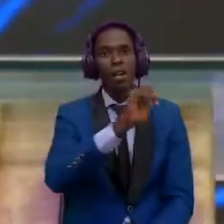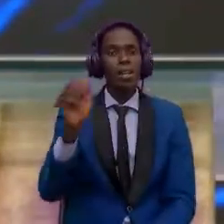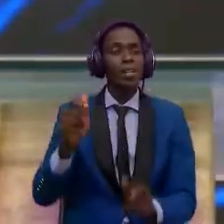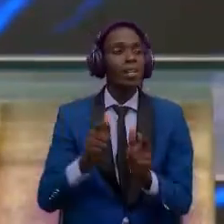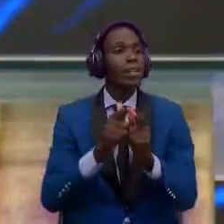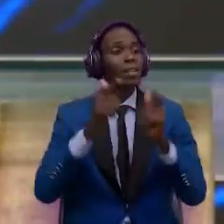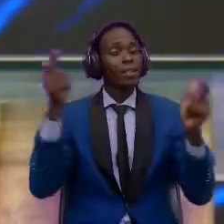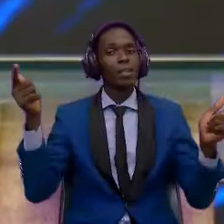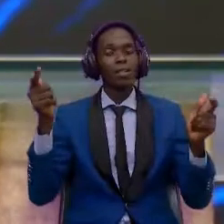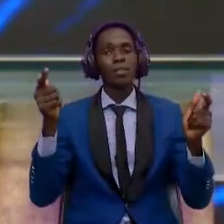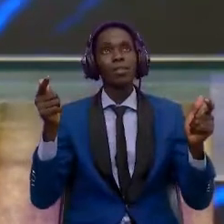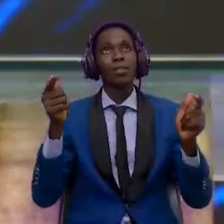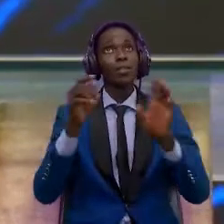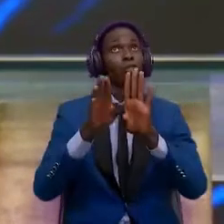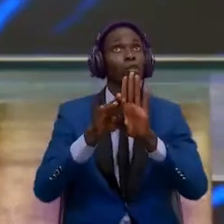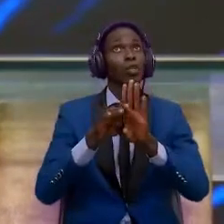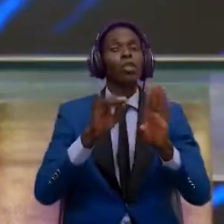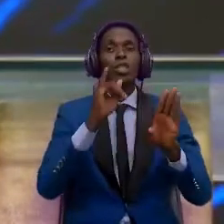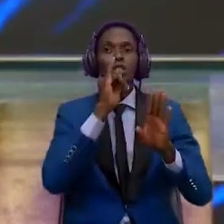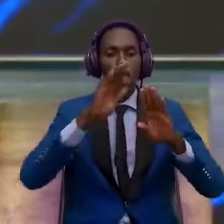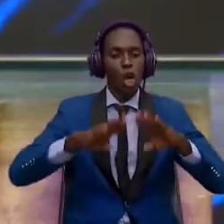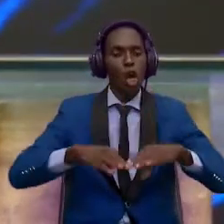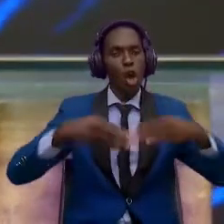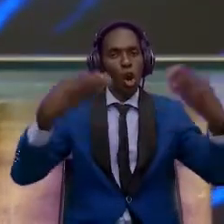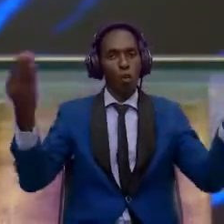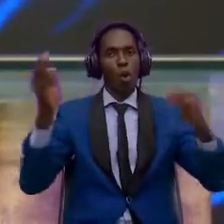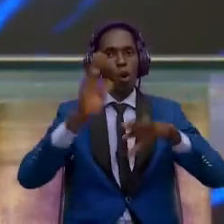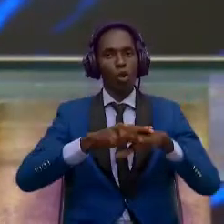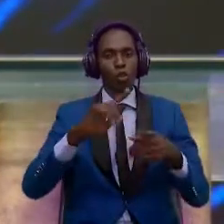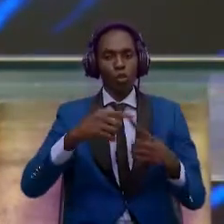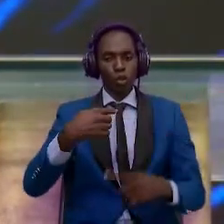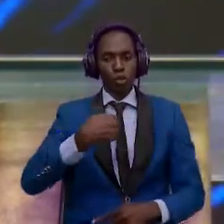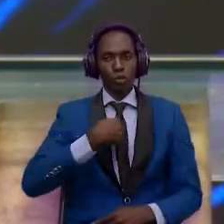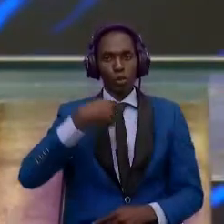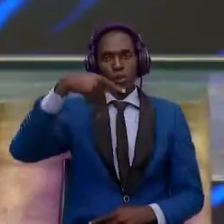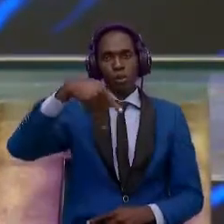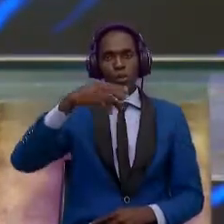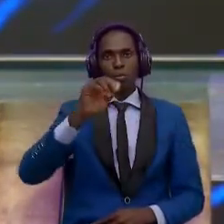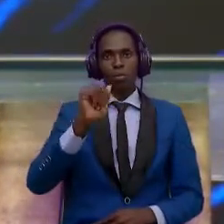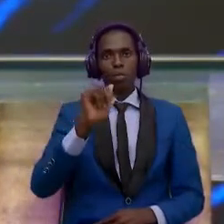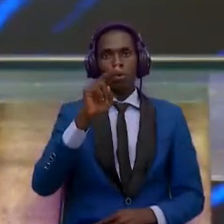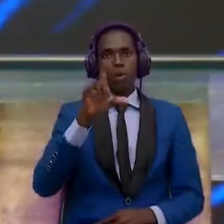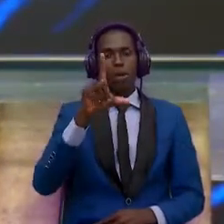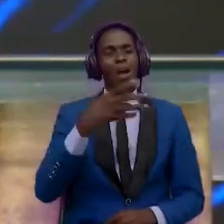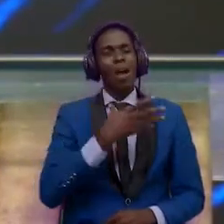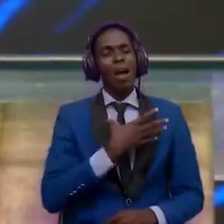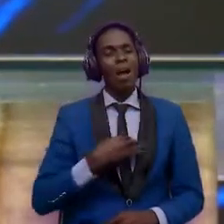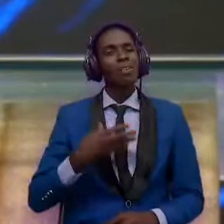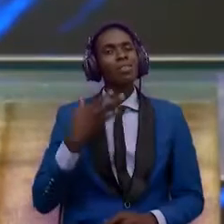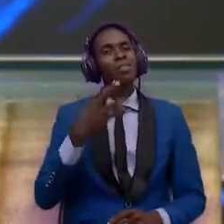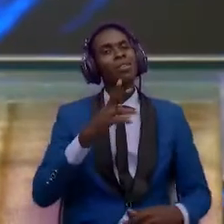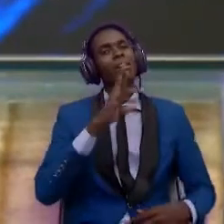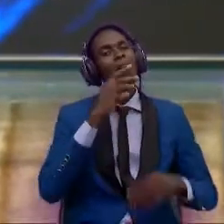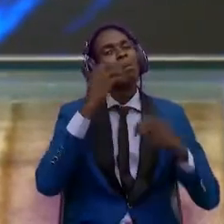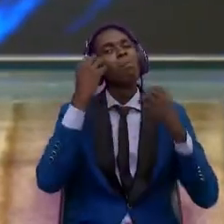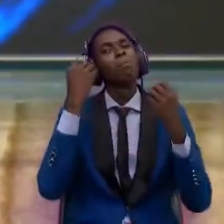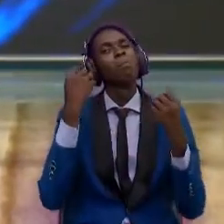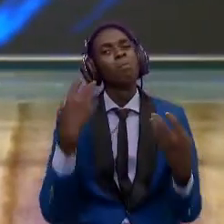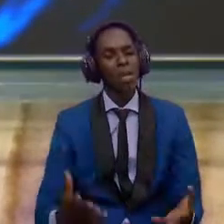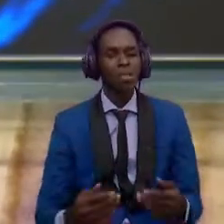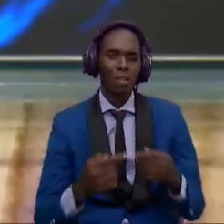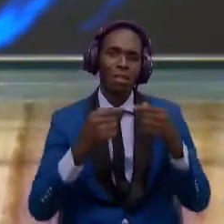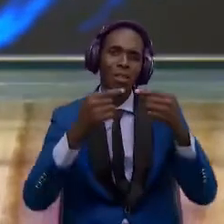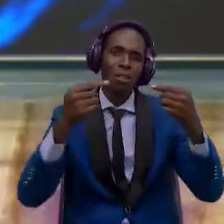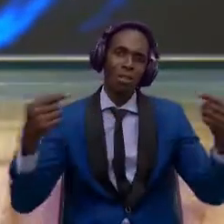an effectual, is opened unto me, and there are many adversaries, and there are many